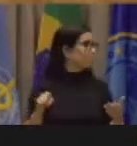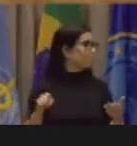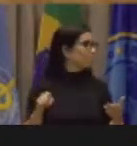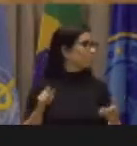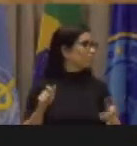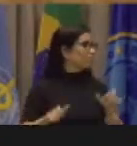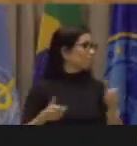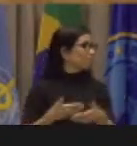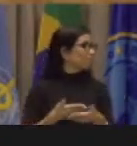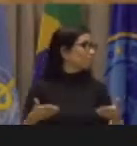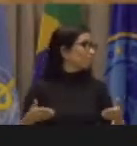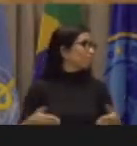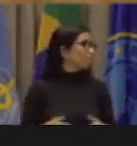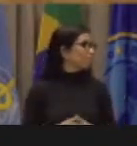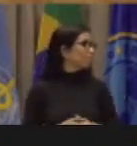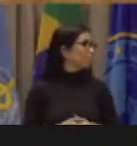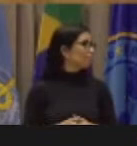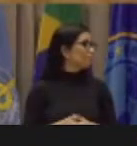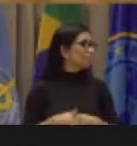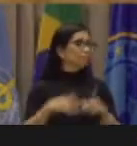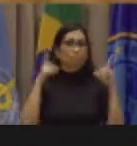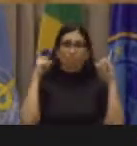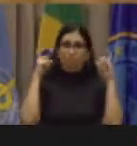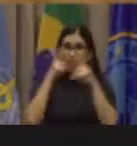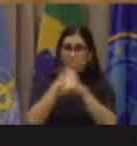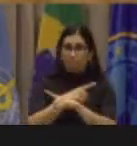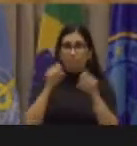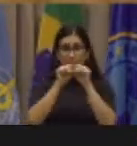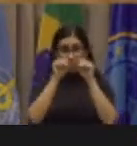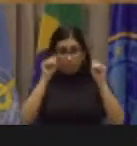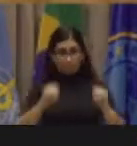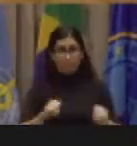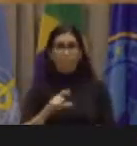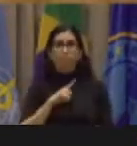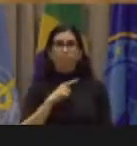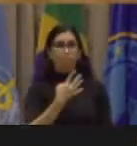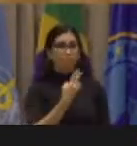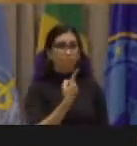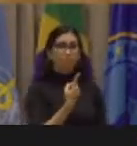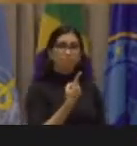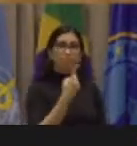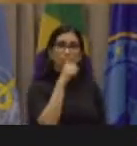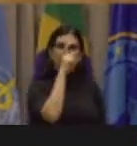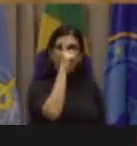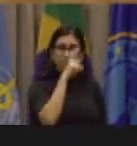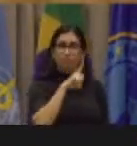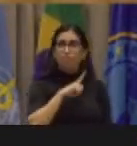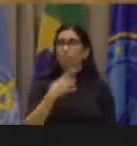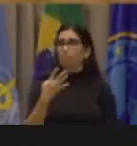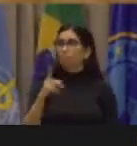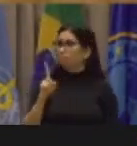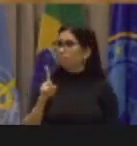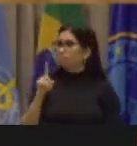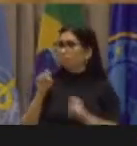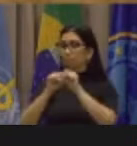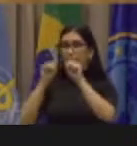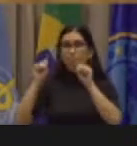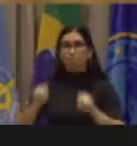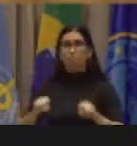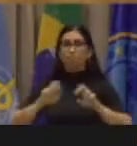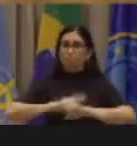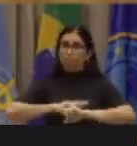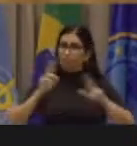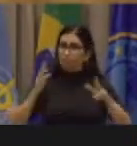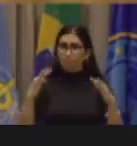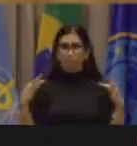the private ones. The difficulty in keeping charts, we have 41 hospitals with 41 different